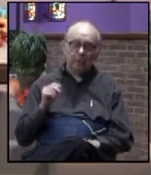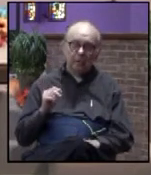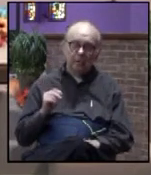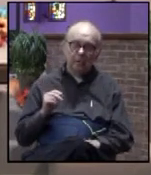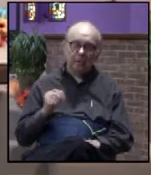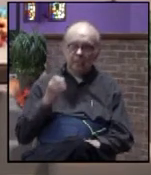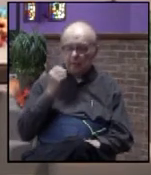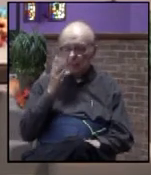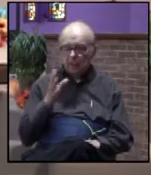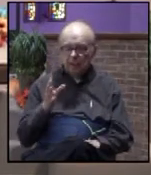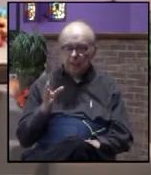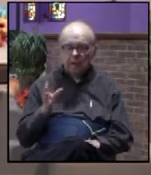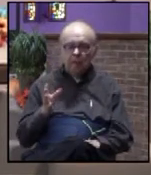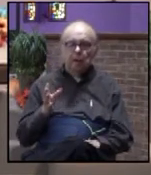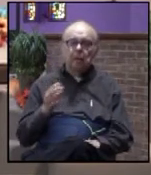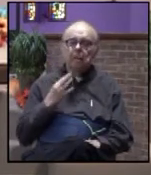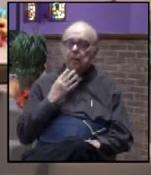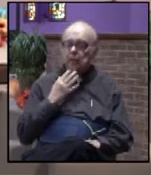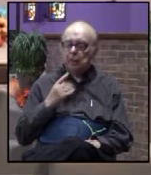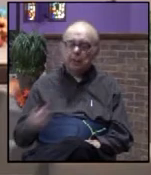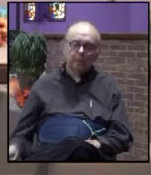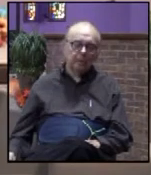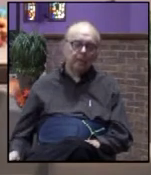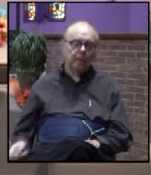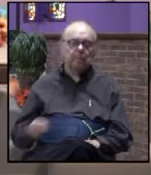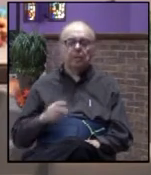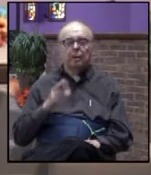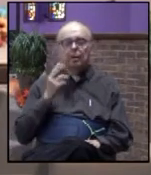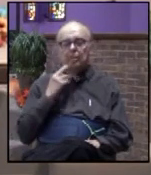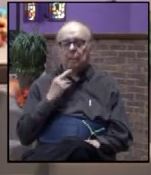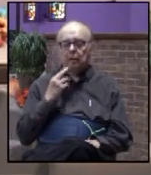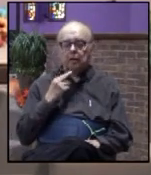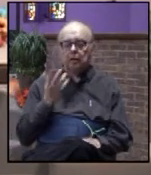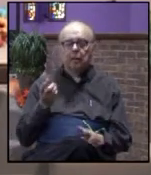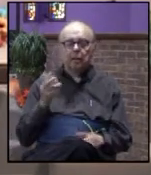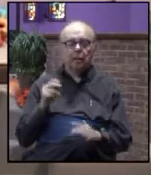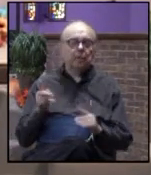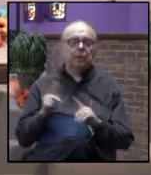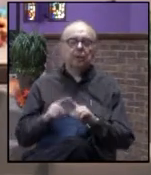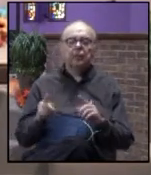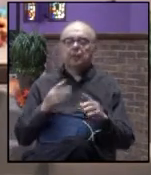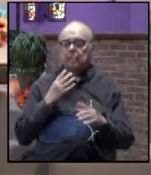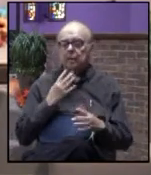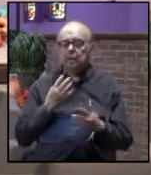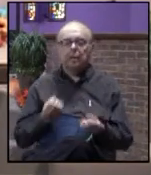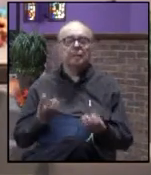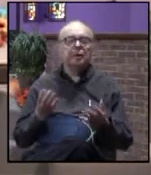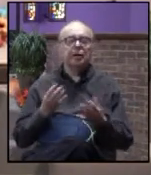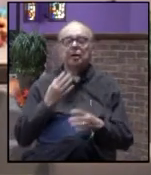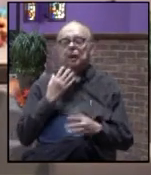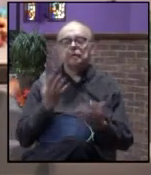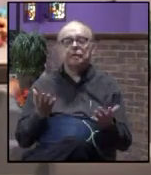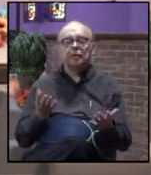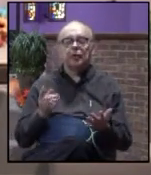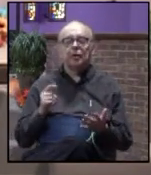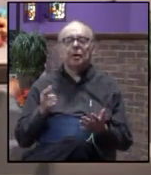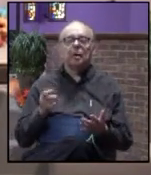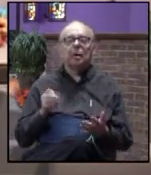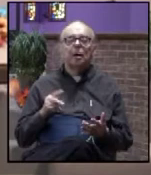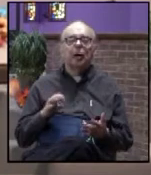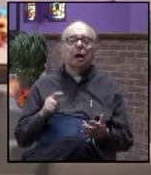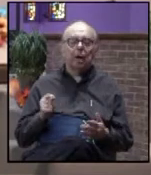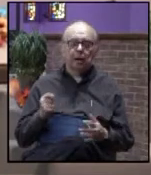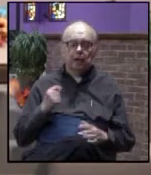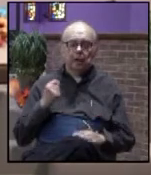I don't care if the color of the carpet is red, pink, blue, orange, or multicolored. I